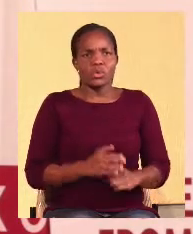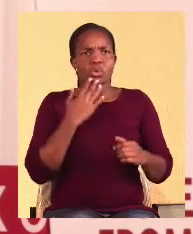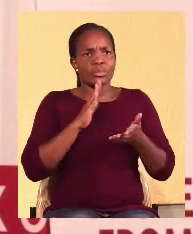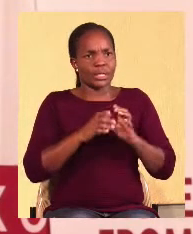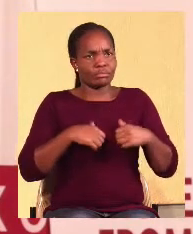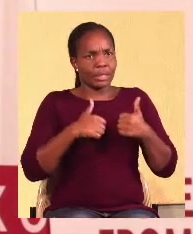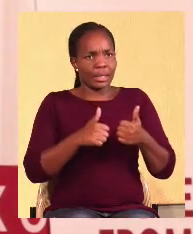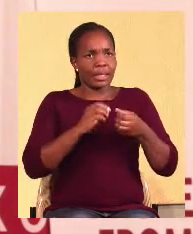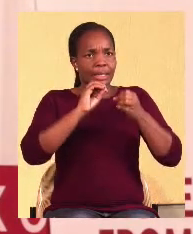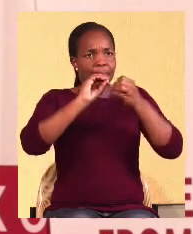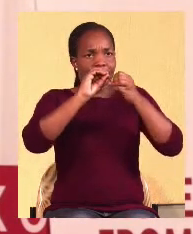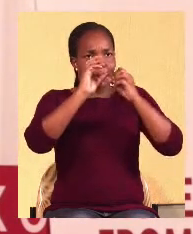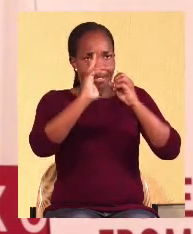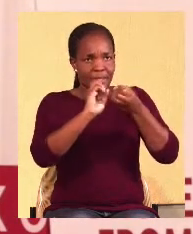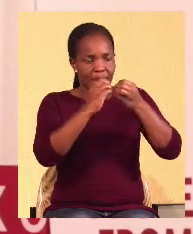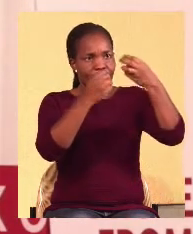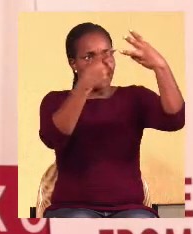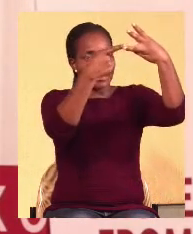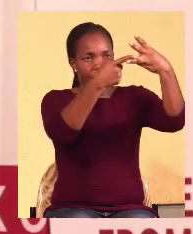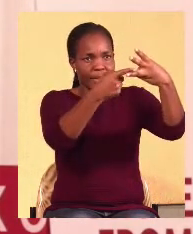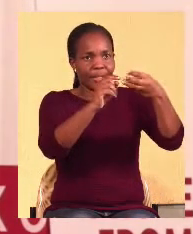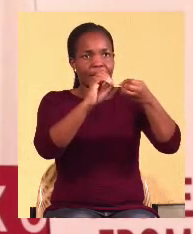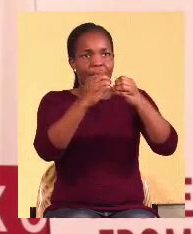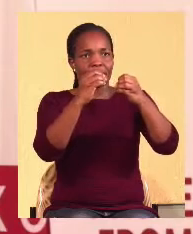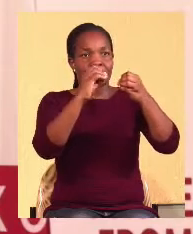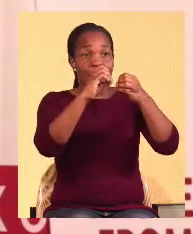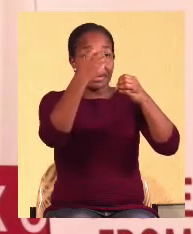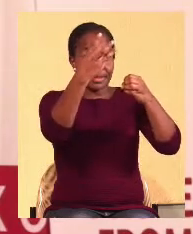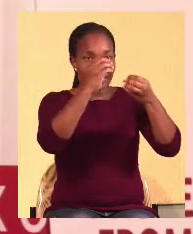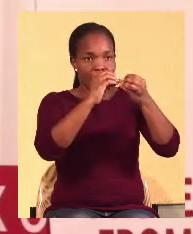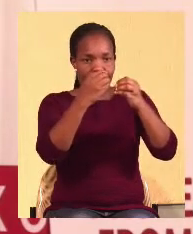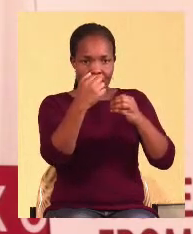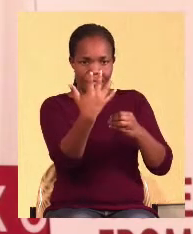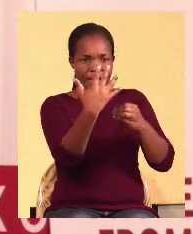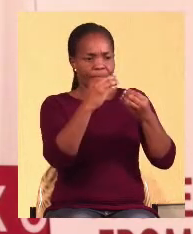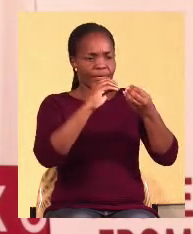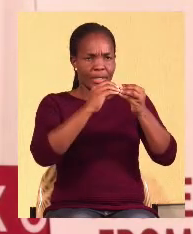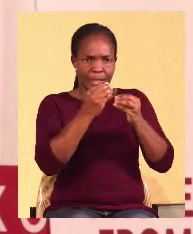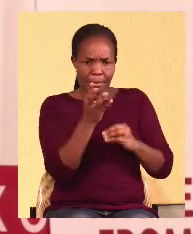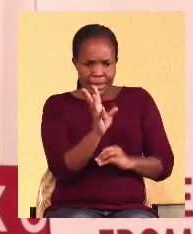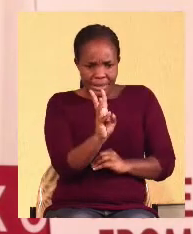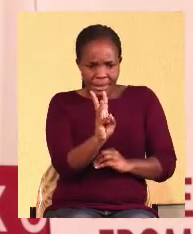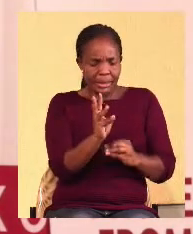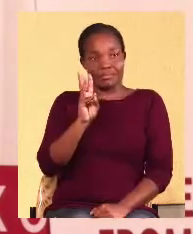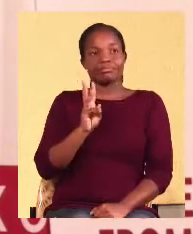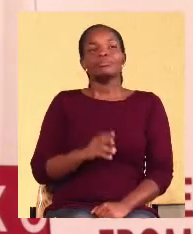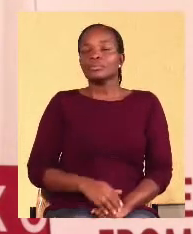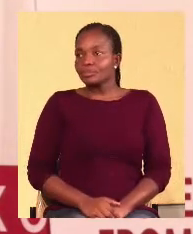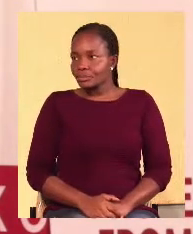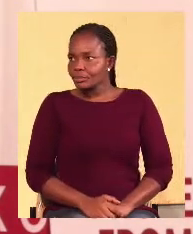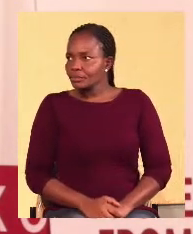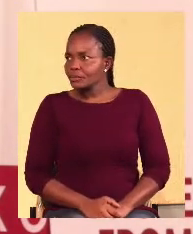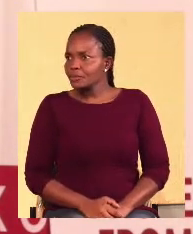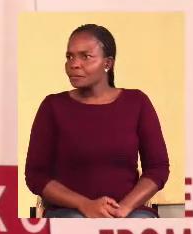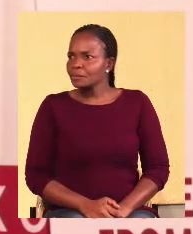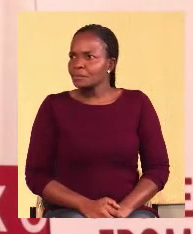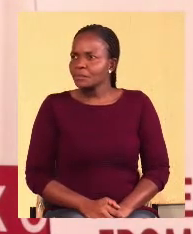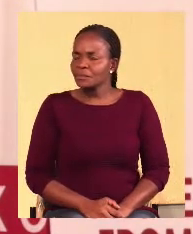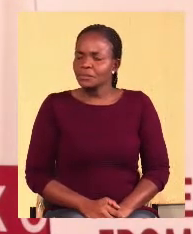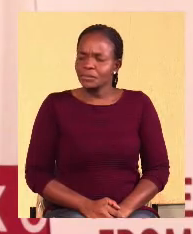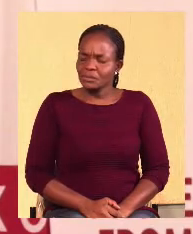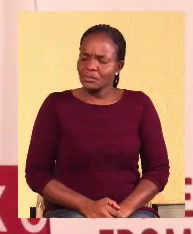3, case number 5, case number 6. Before we speak here, that will